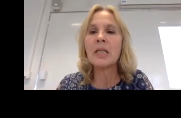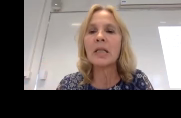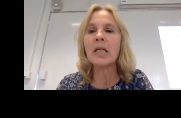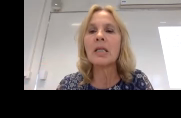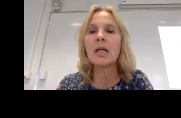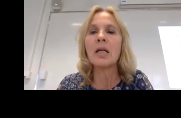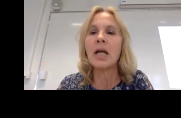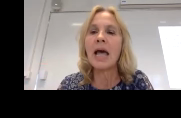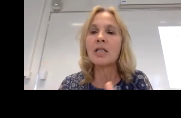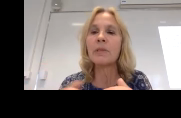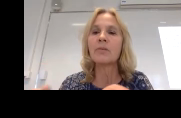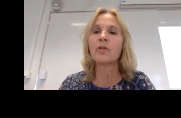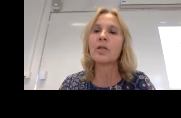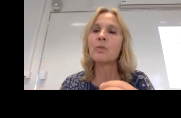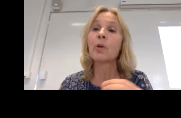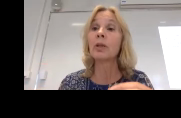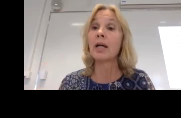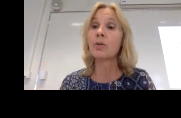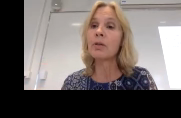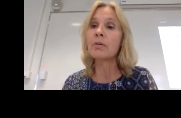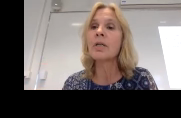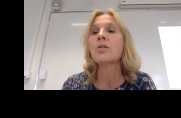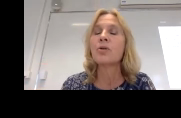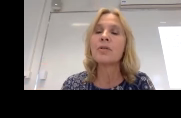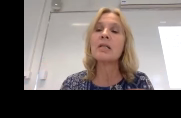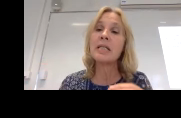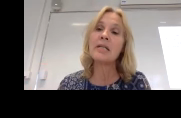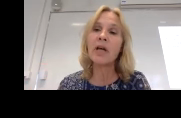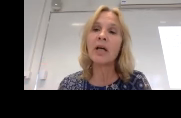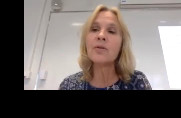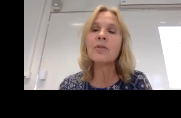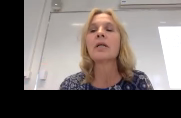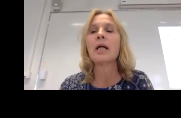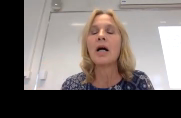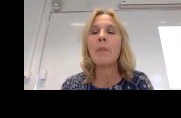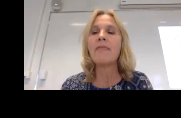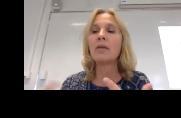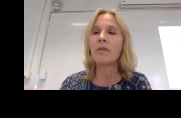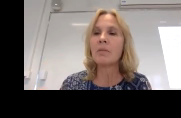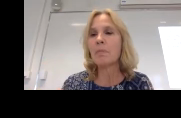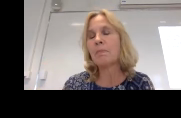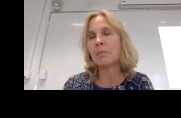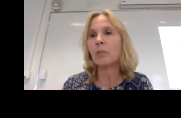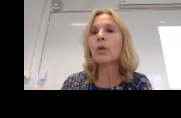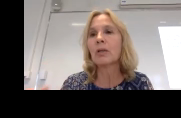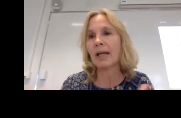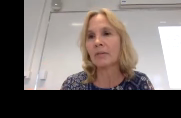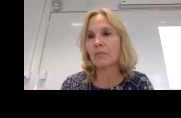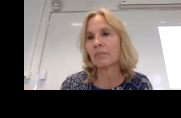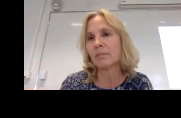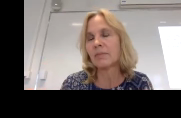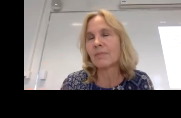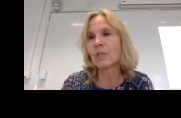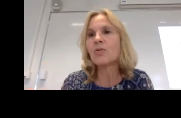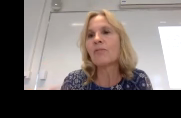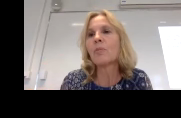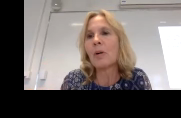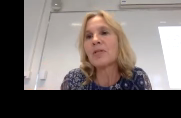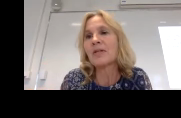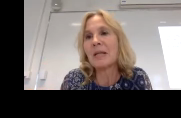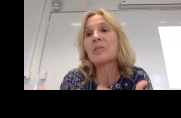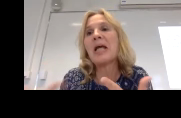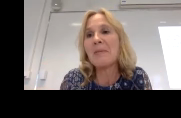They're basically the estimate results per electrode. So you're seeing the T values, and they look like, they